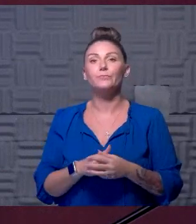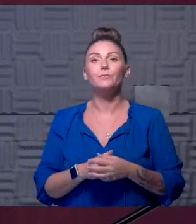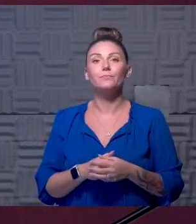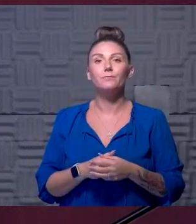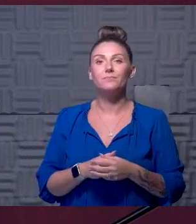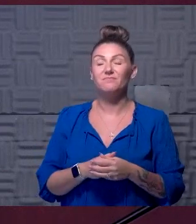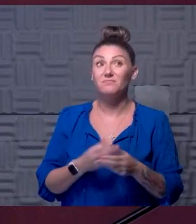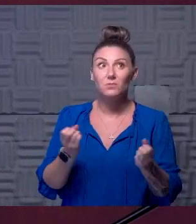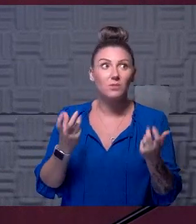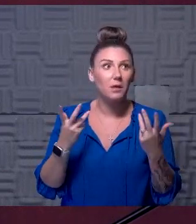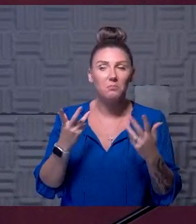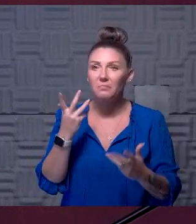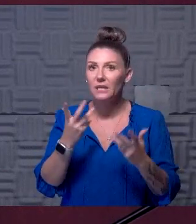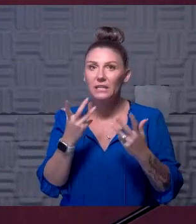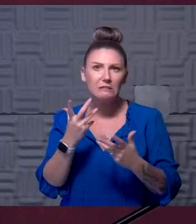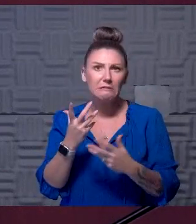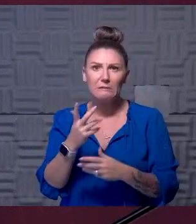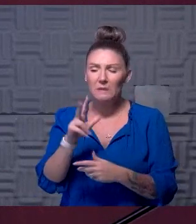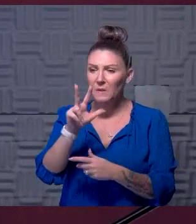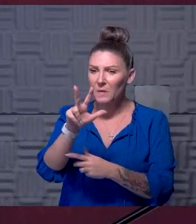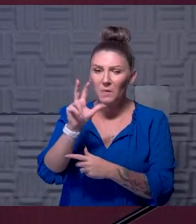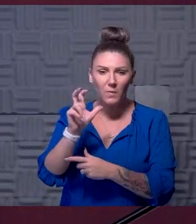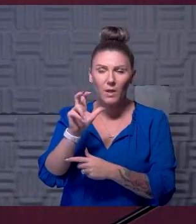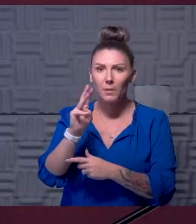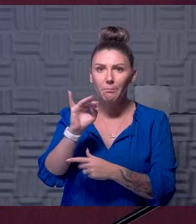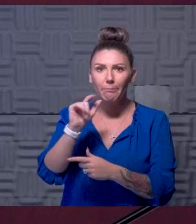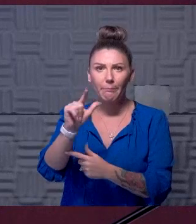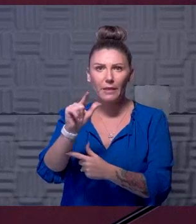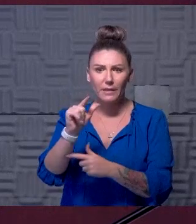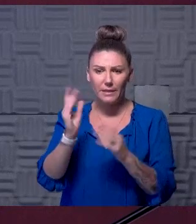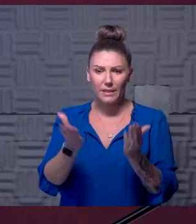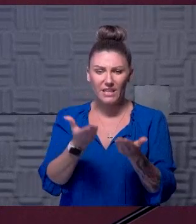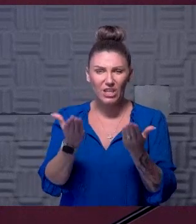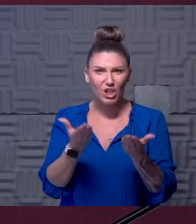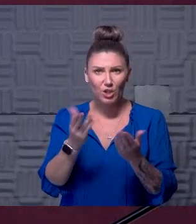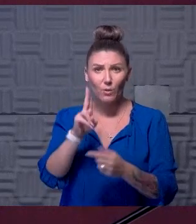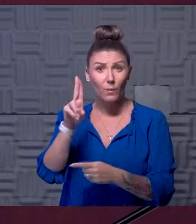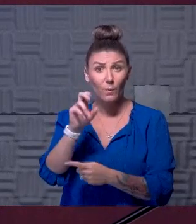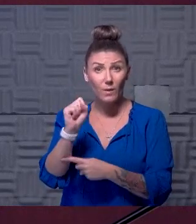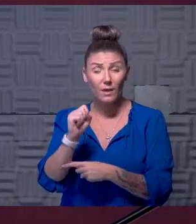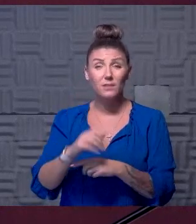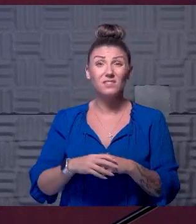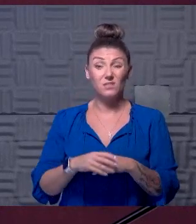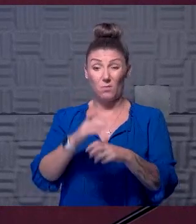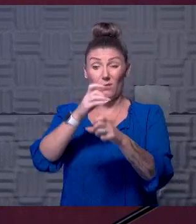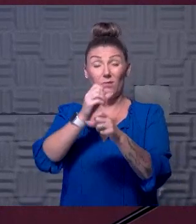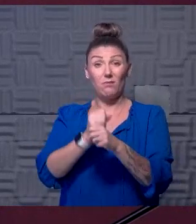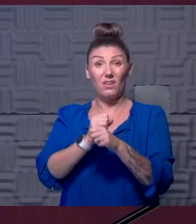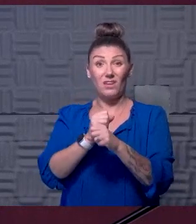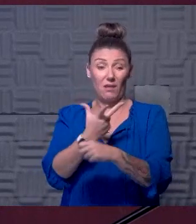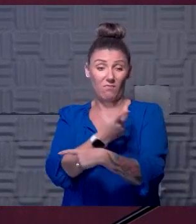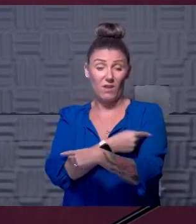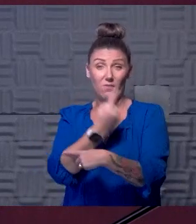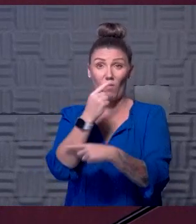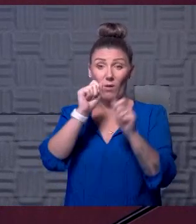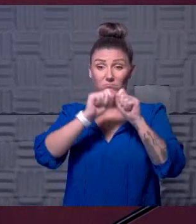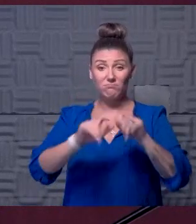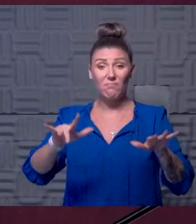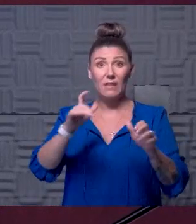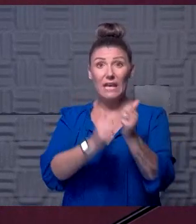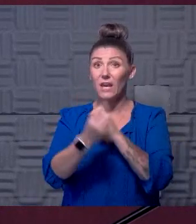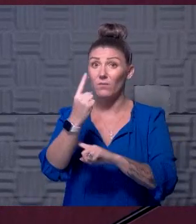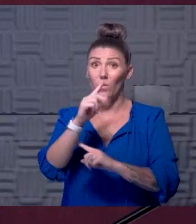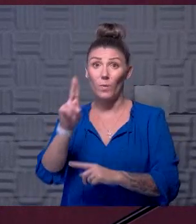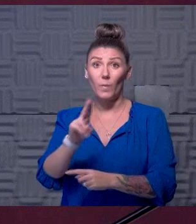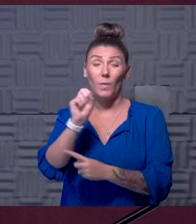is, how many 300 some million here in the U.S. 350, yeah. And so getting a vaccine to everybody in the U.S. is